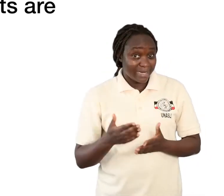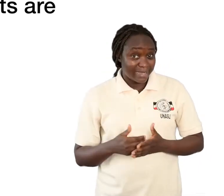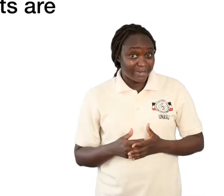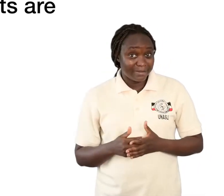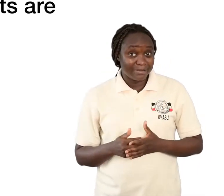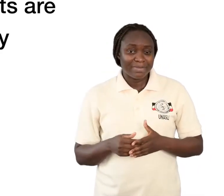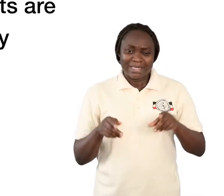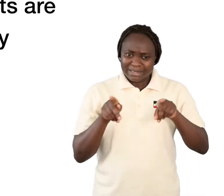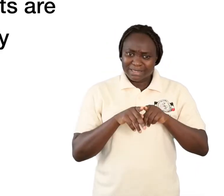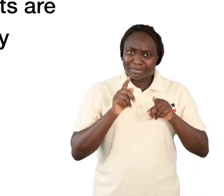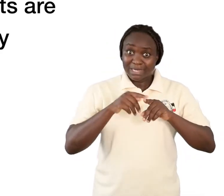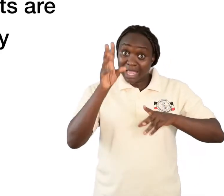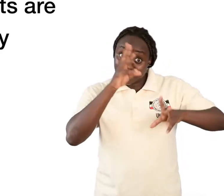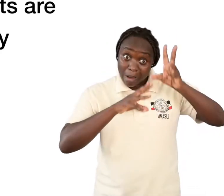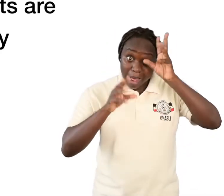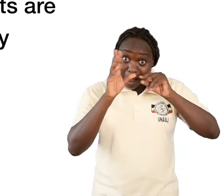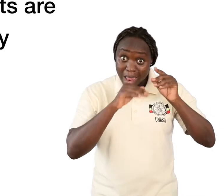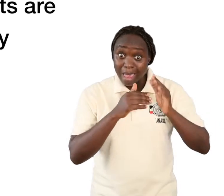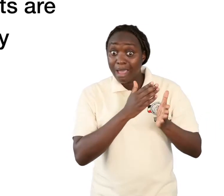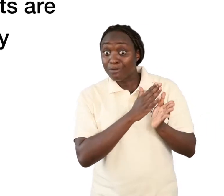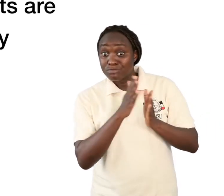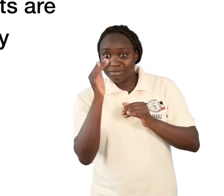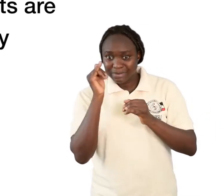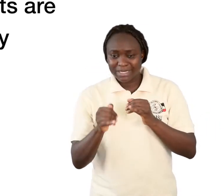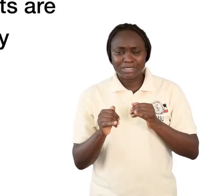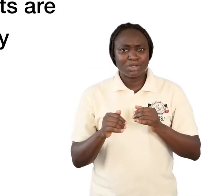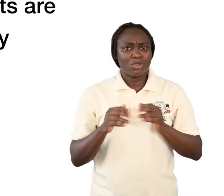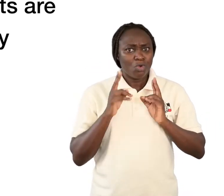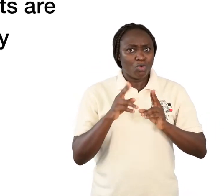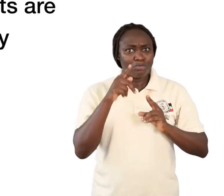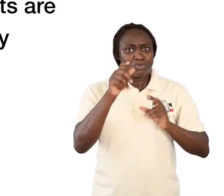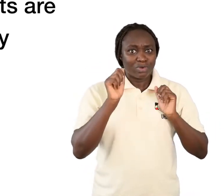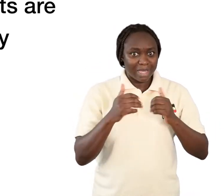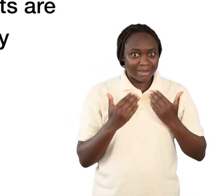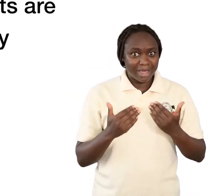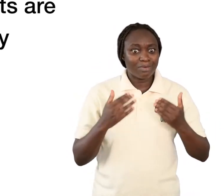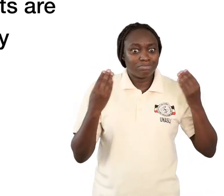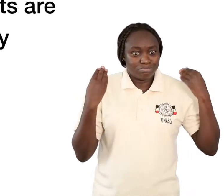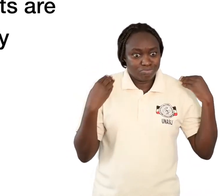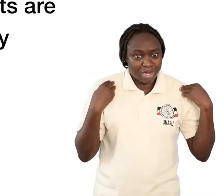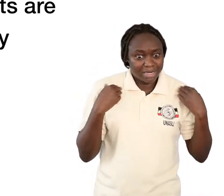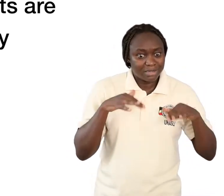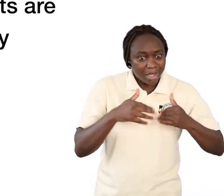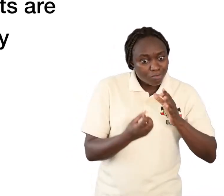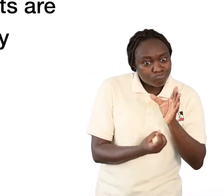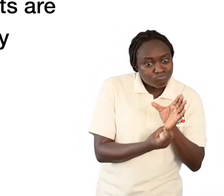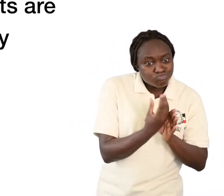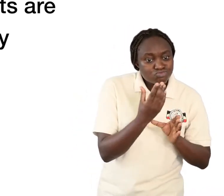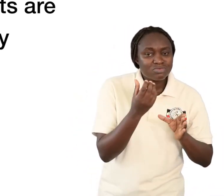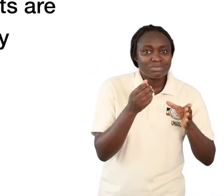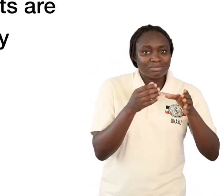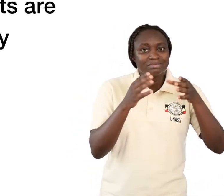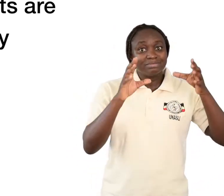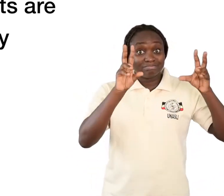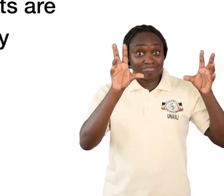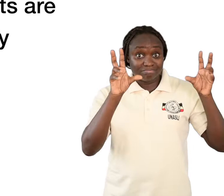We should also be in position to form and identify subsets.